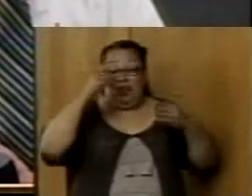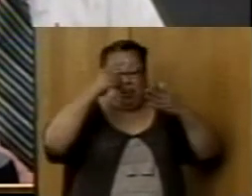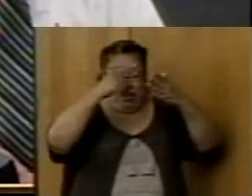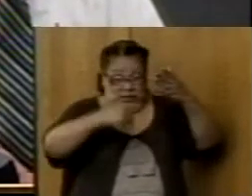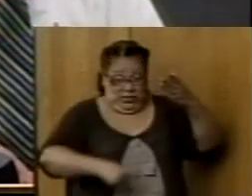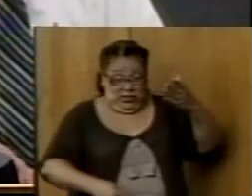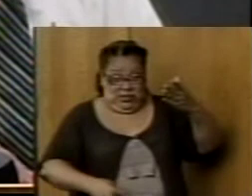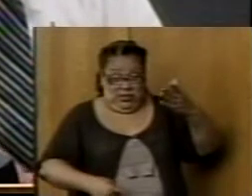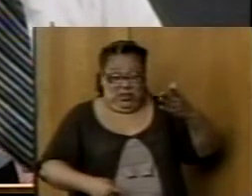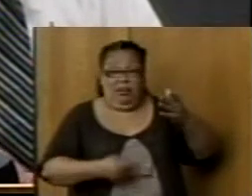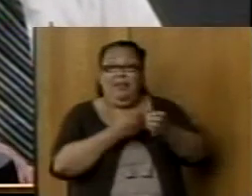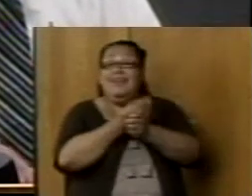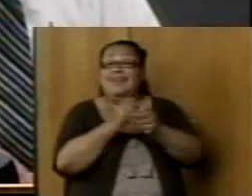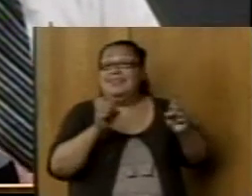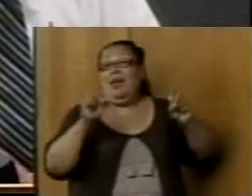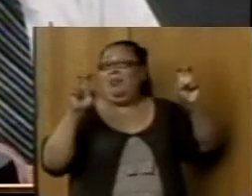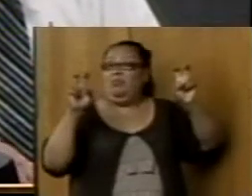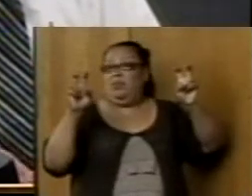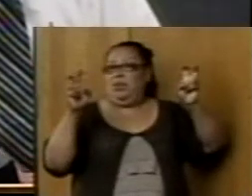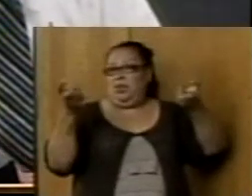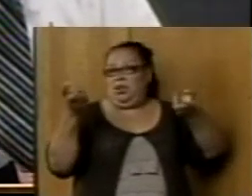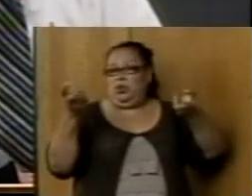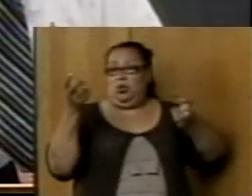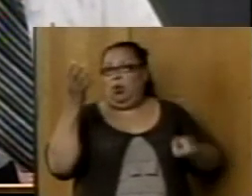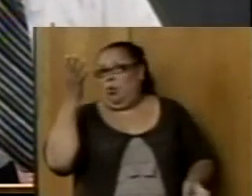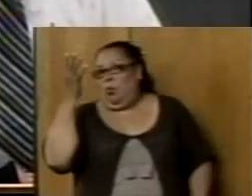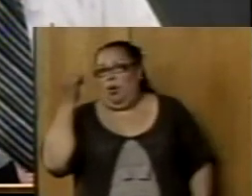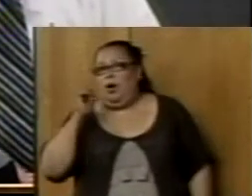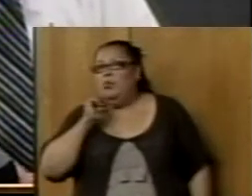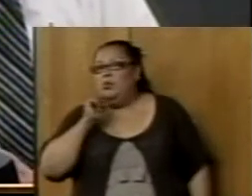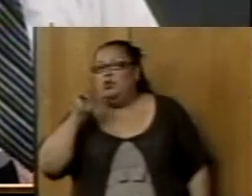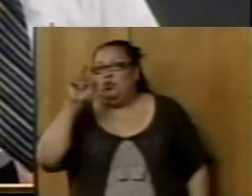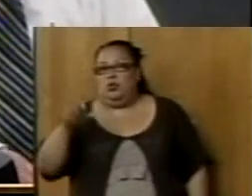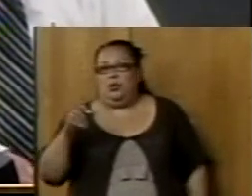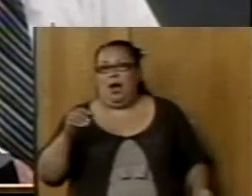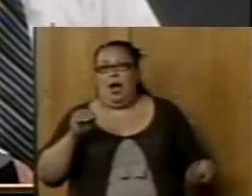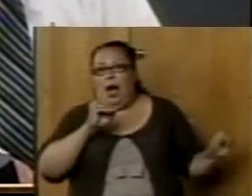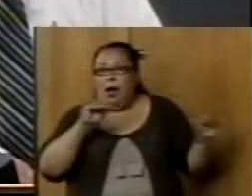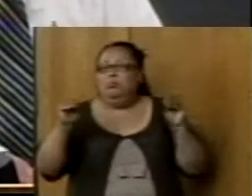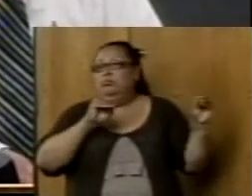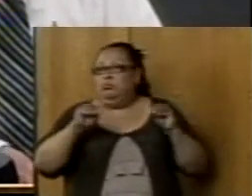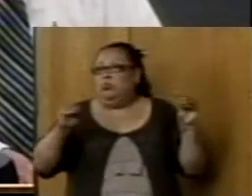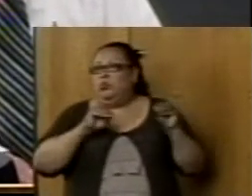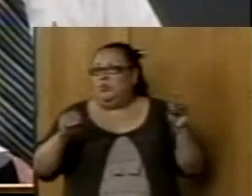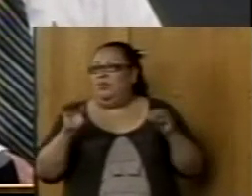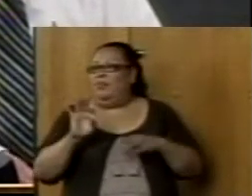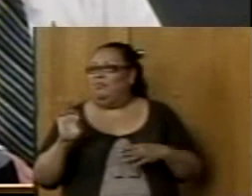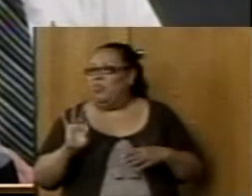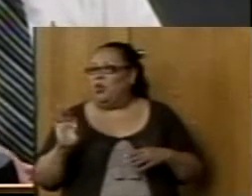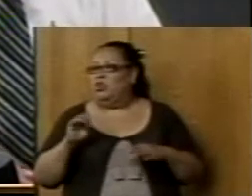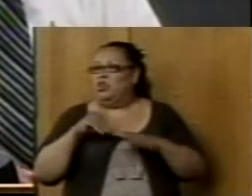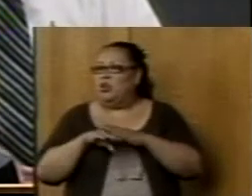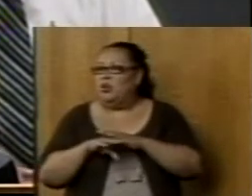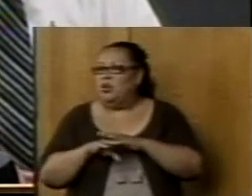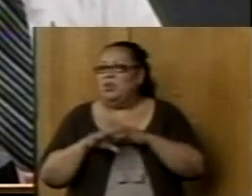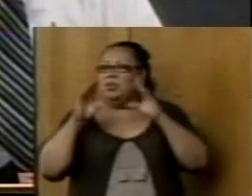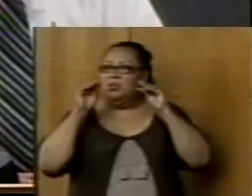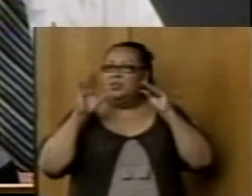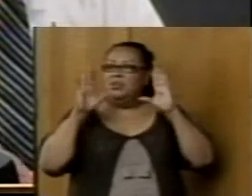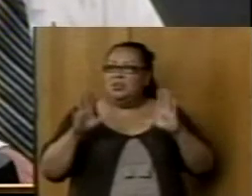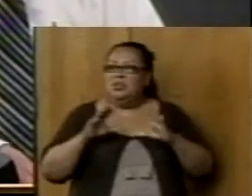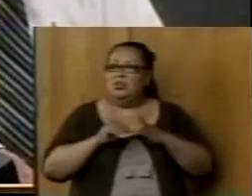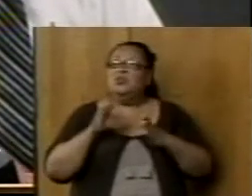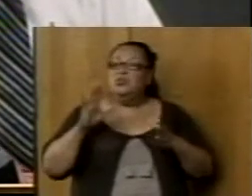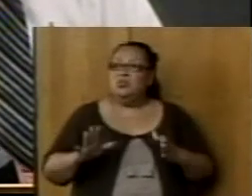here that is a safety issue or anything why we shouldn't start moving furniture in. And by the time we have our teachers